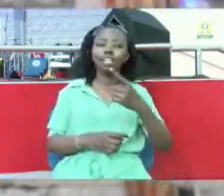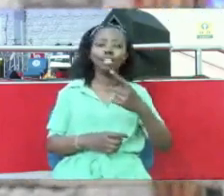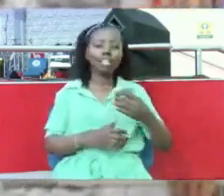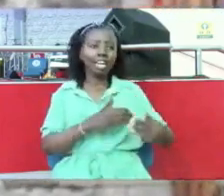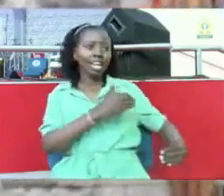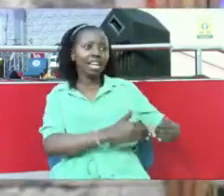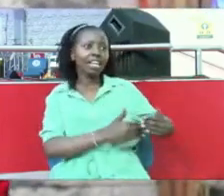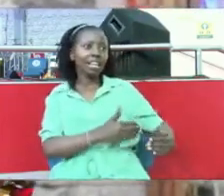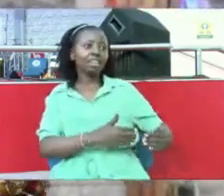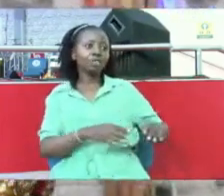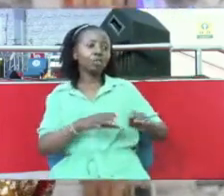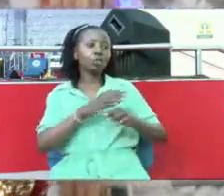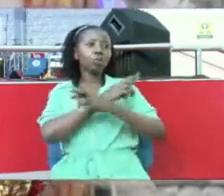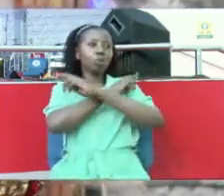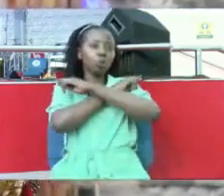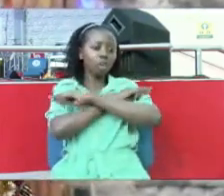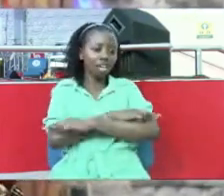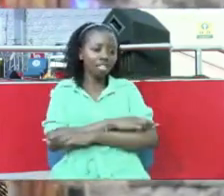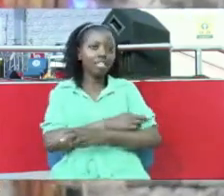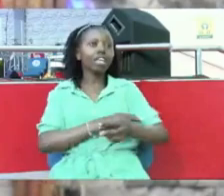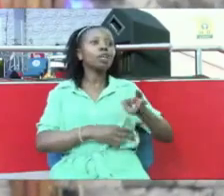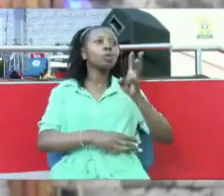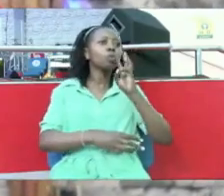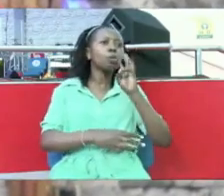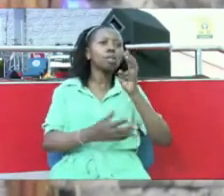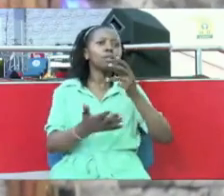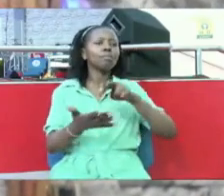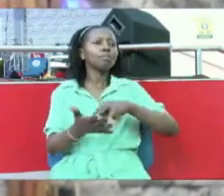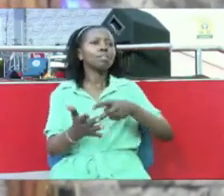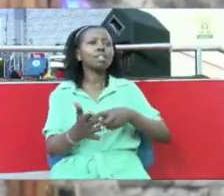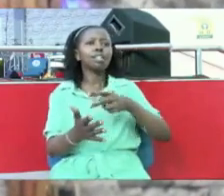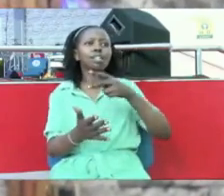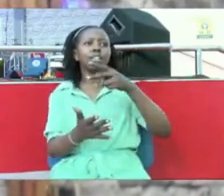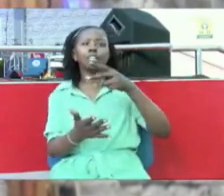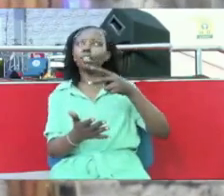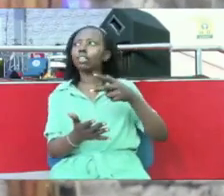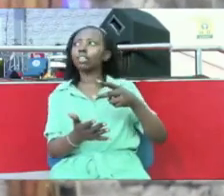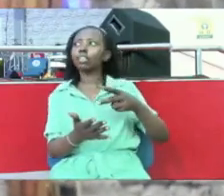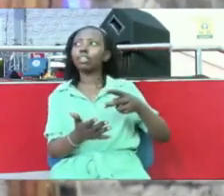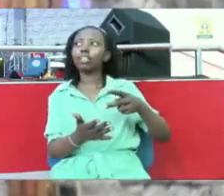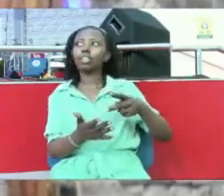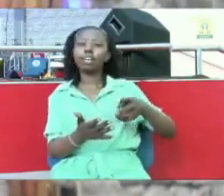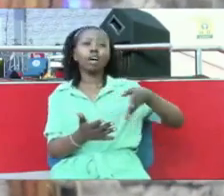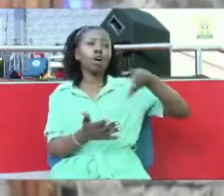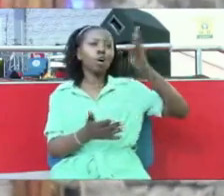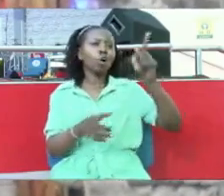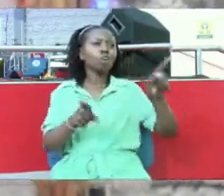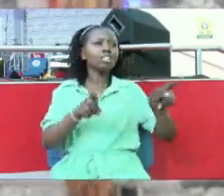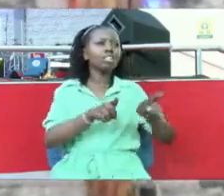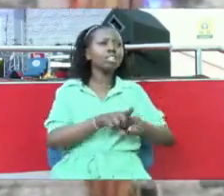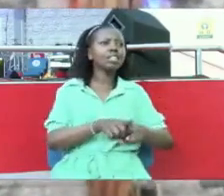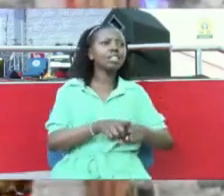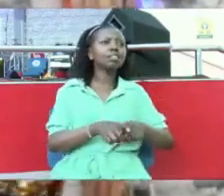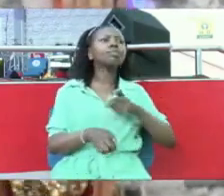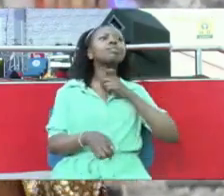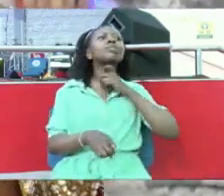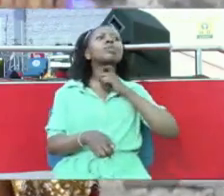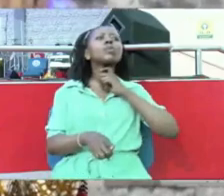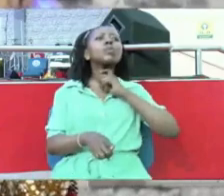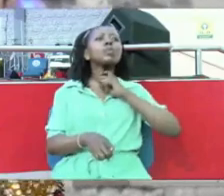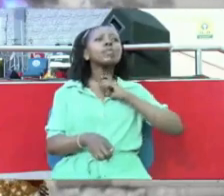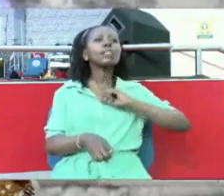still anasema kando ya mito ya maji. Meaning he is also quenching your thirst and